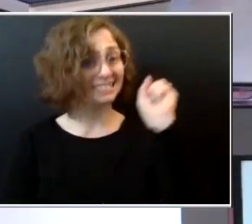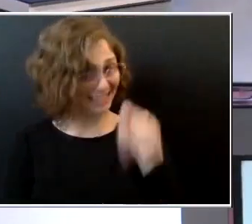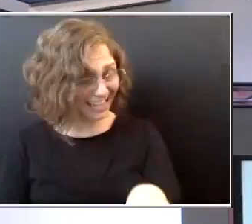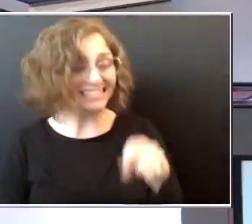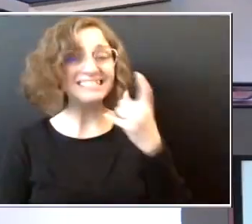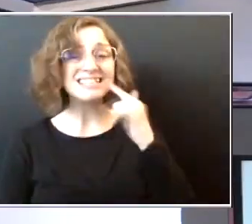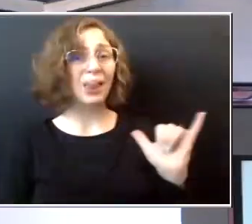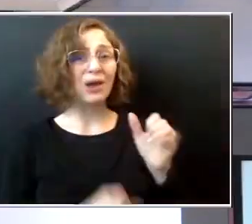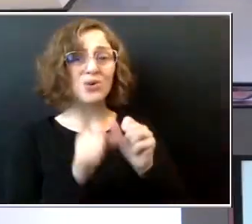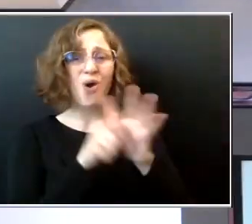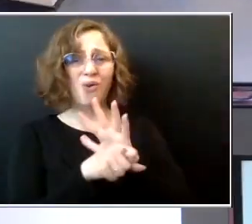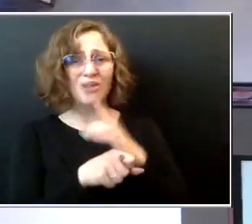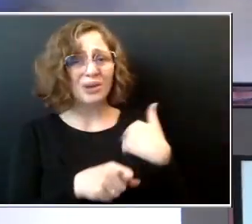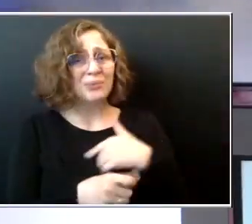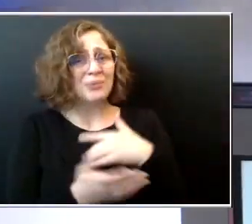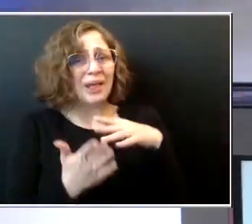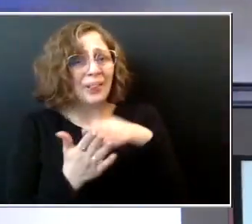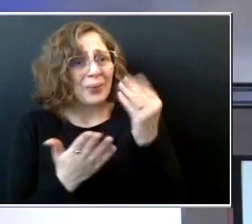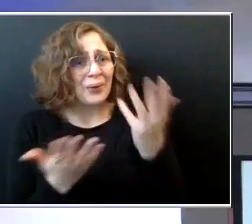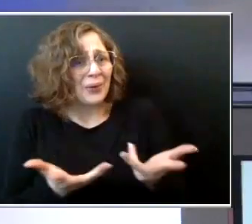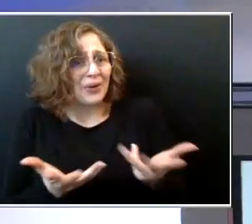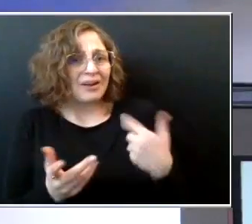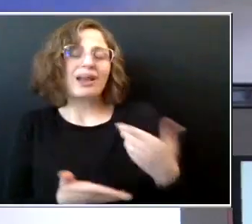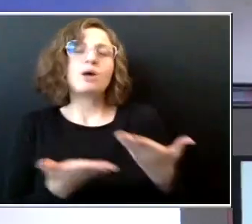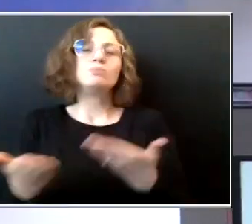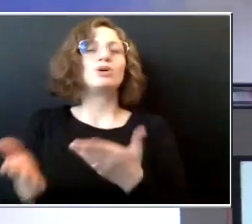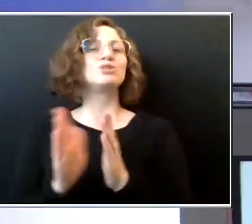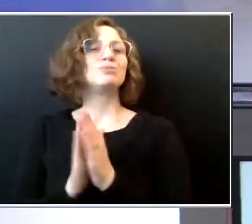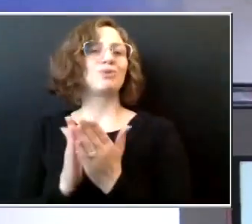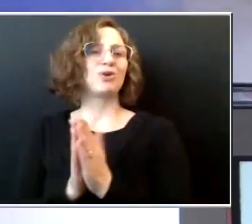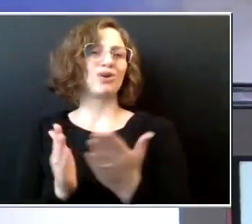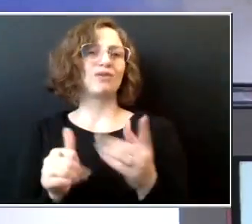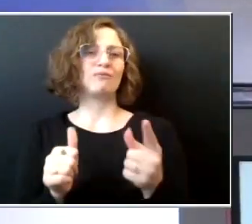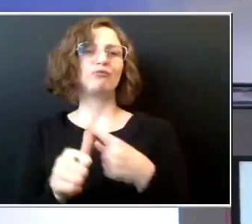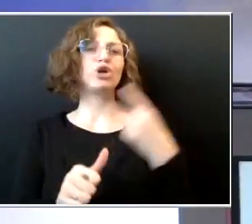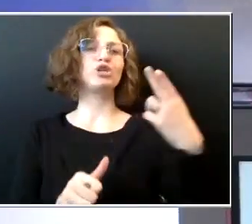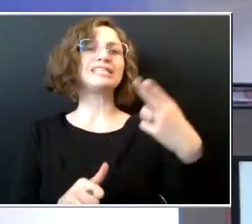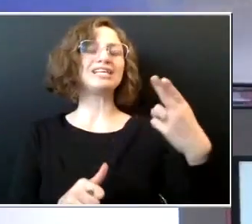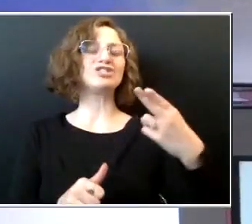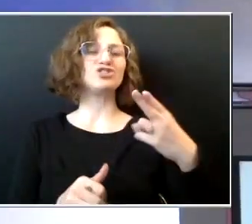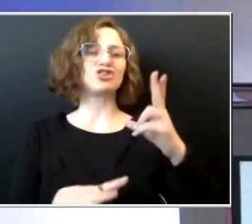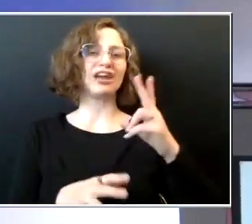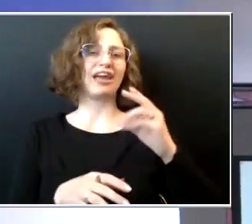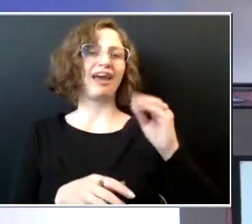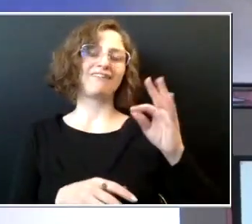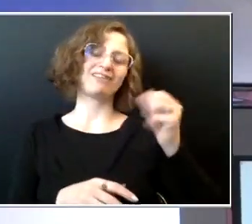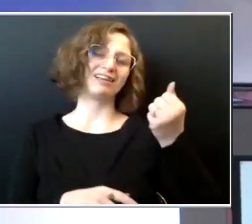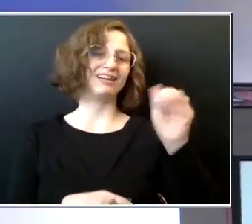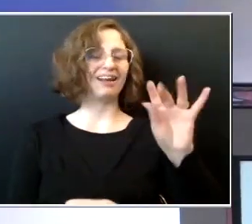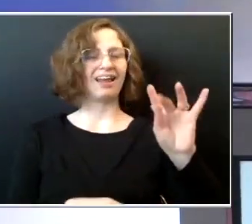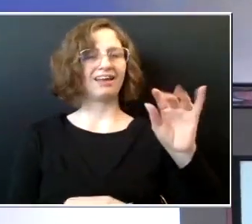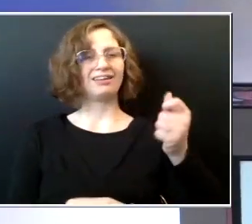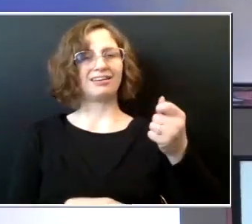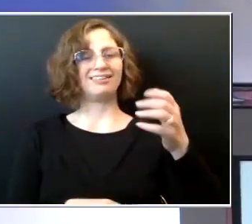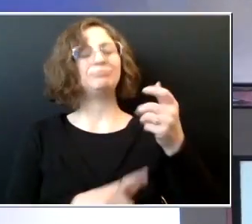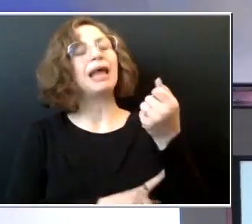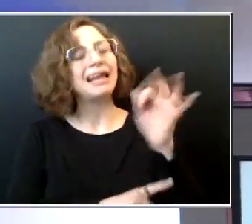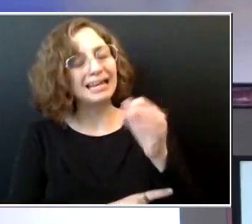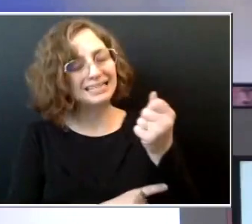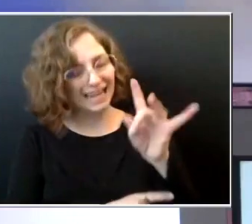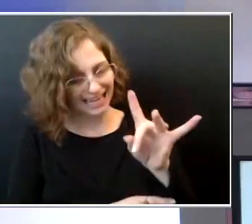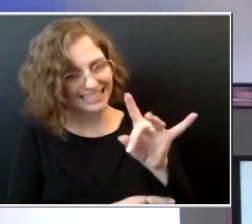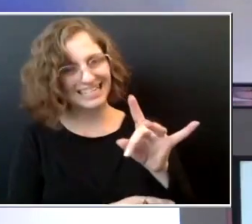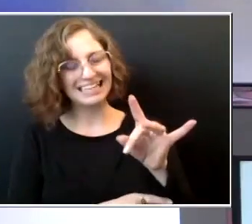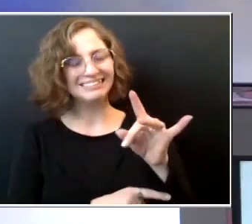really? Yeah. I brought you this book too. This is the first history of the 1918 pandemic. It's called The Forgotten Pandemic.